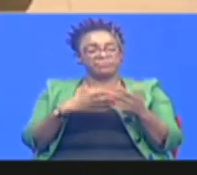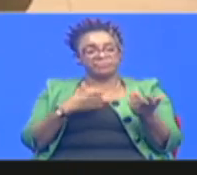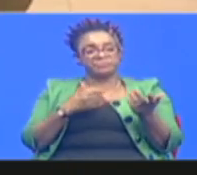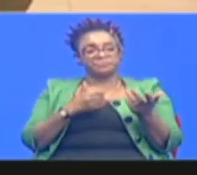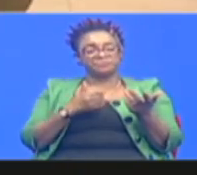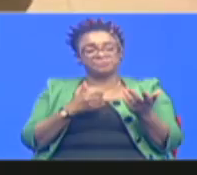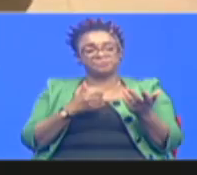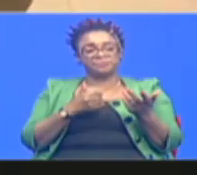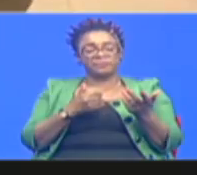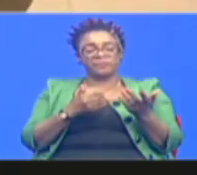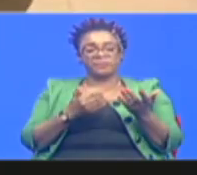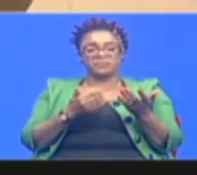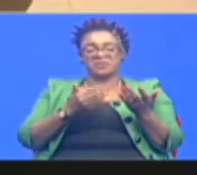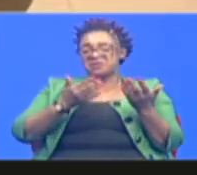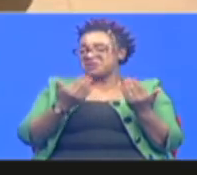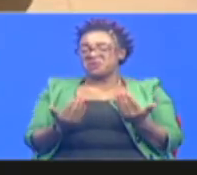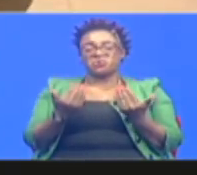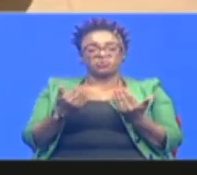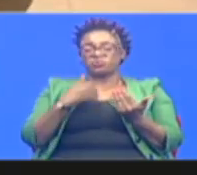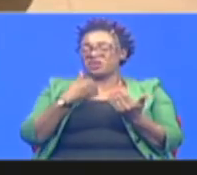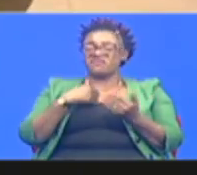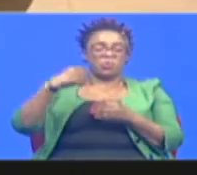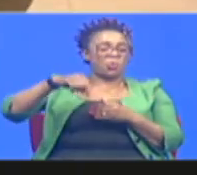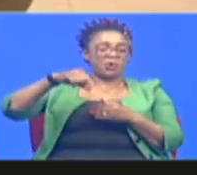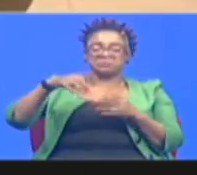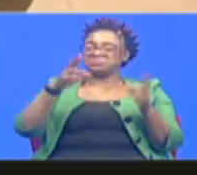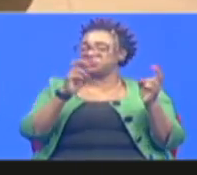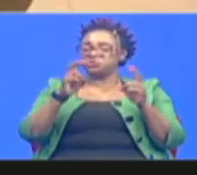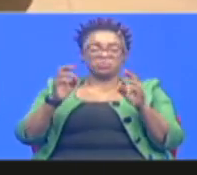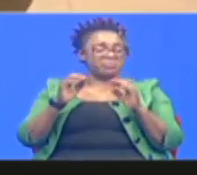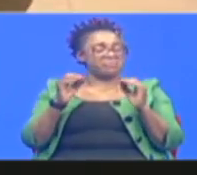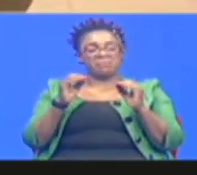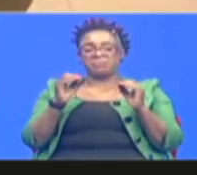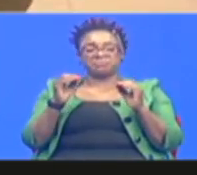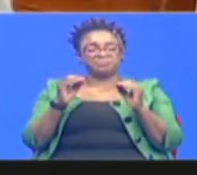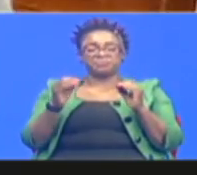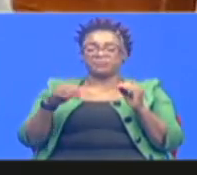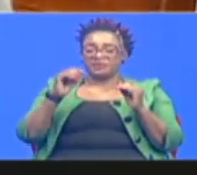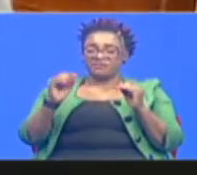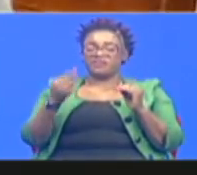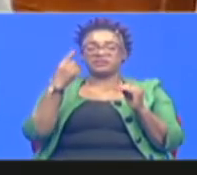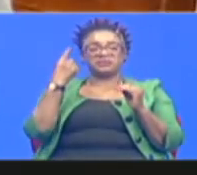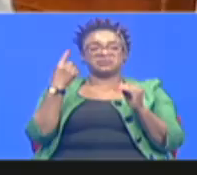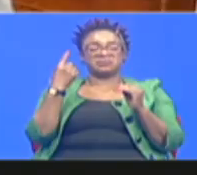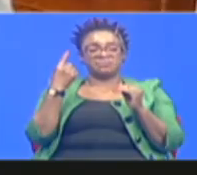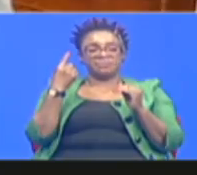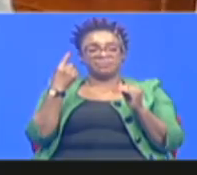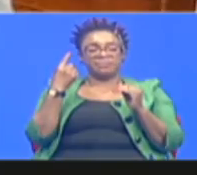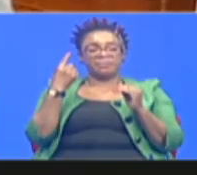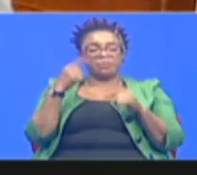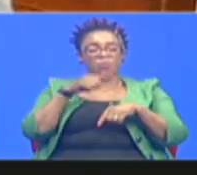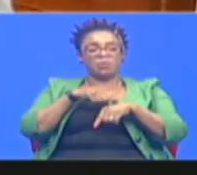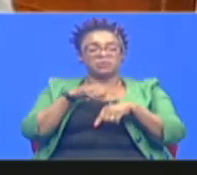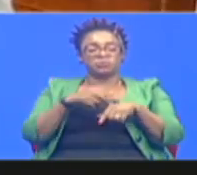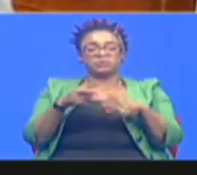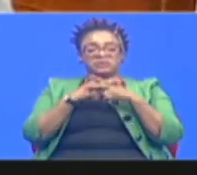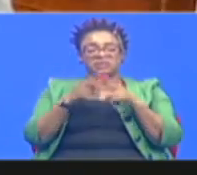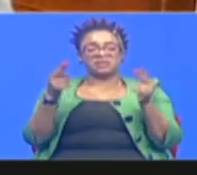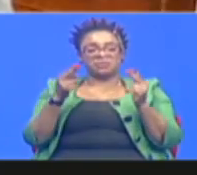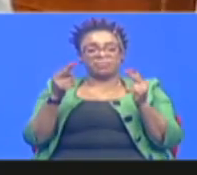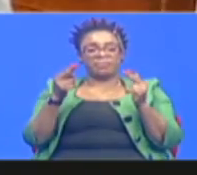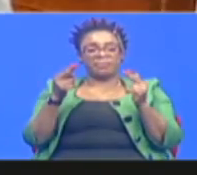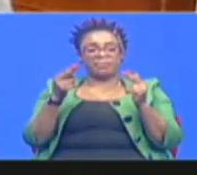the moment, we don't have any quorum issue. At first, when we started, of course, when